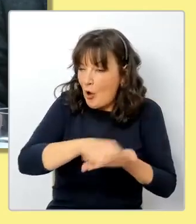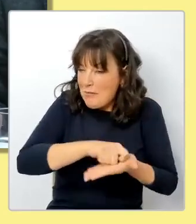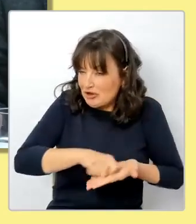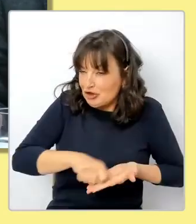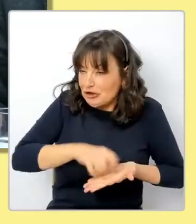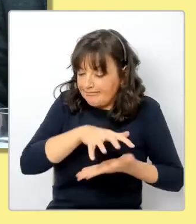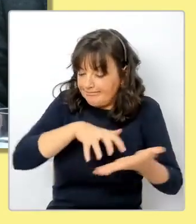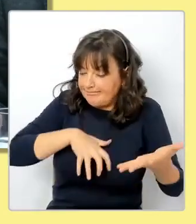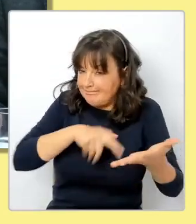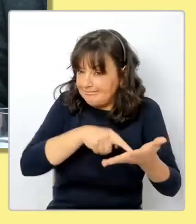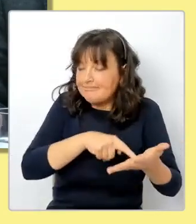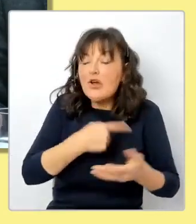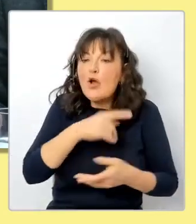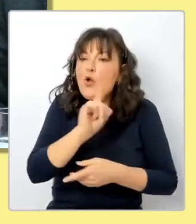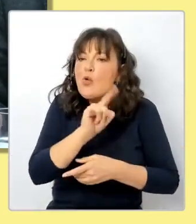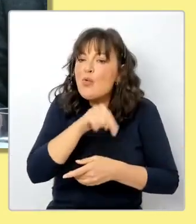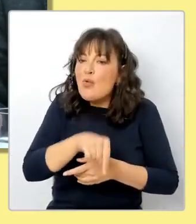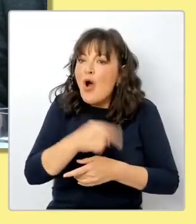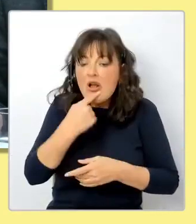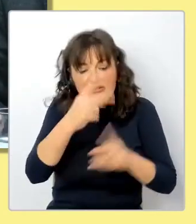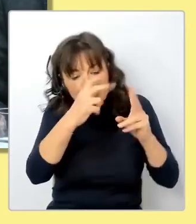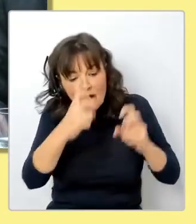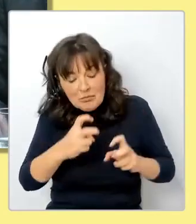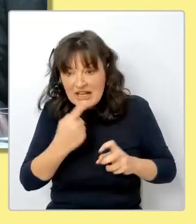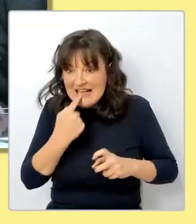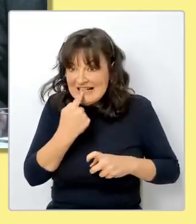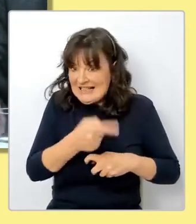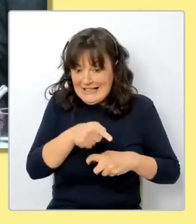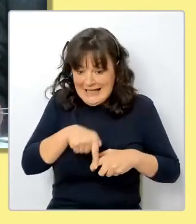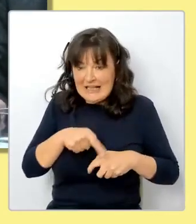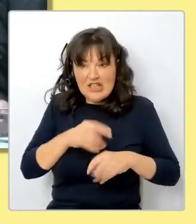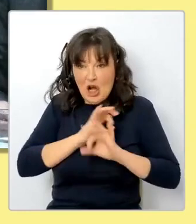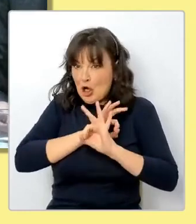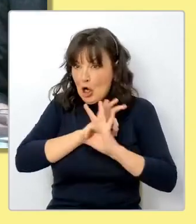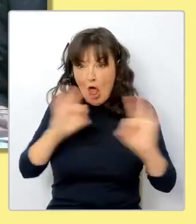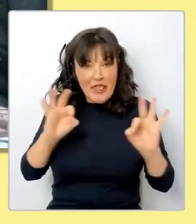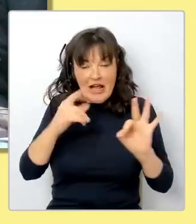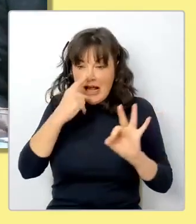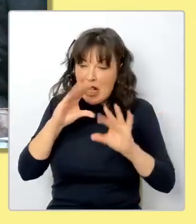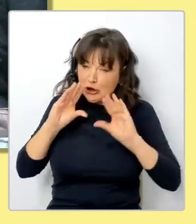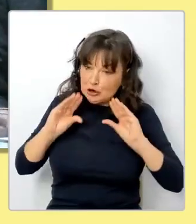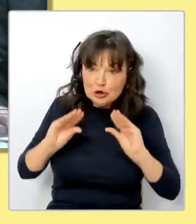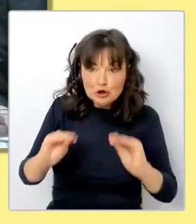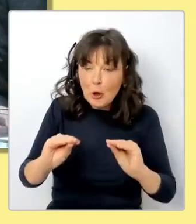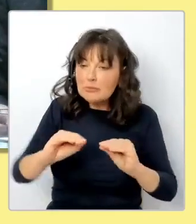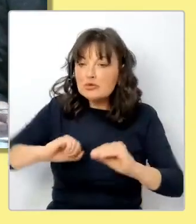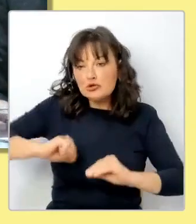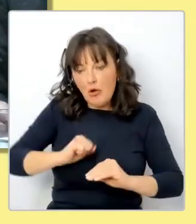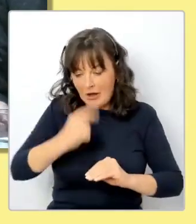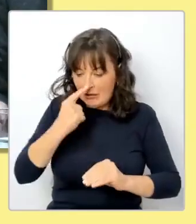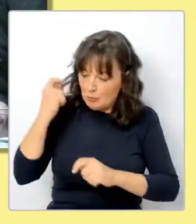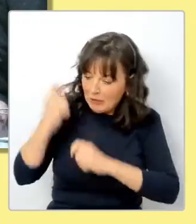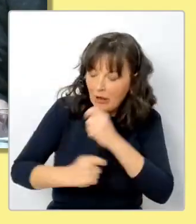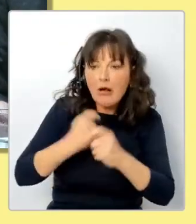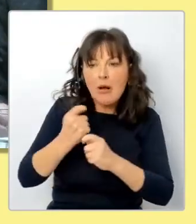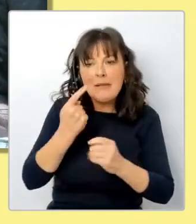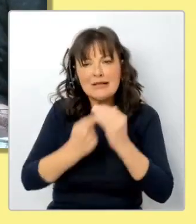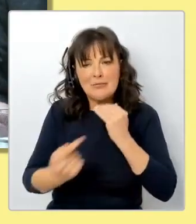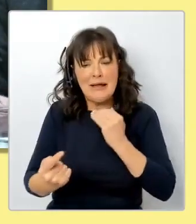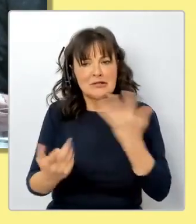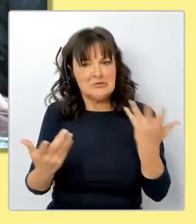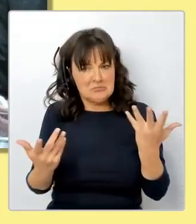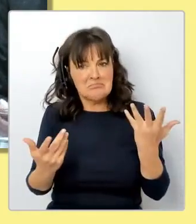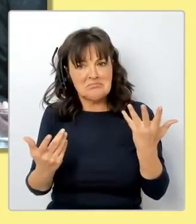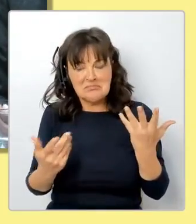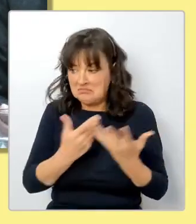topic is that there is nothing that can preclude Scotland from getting its independence. Some MPs have already